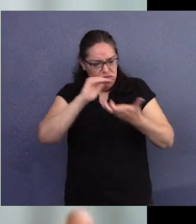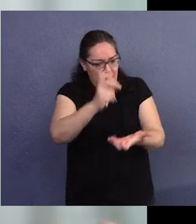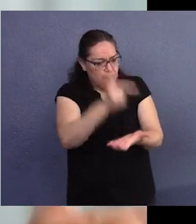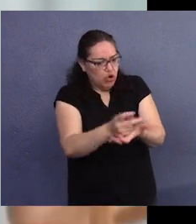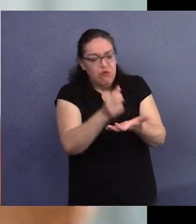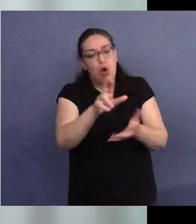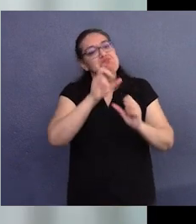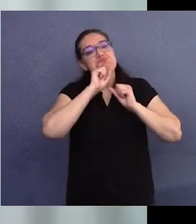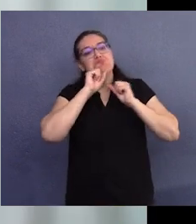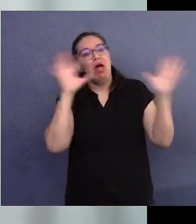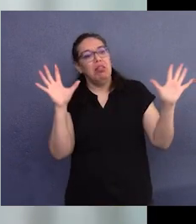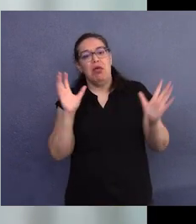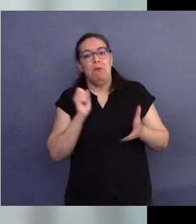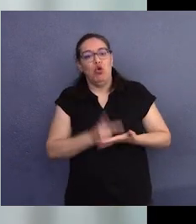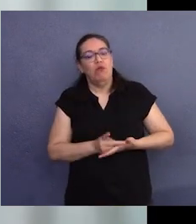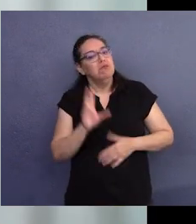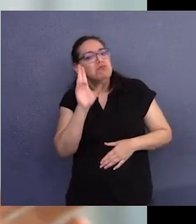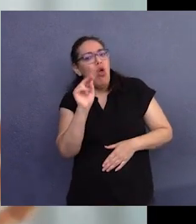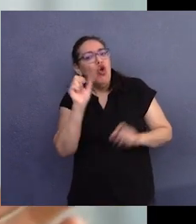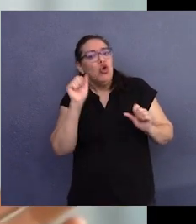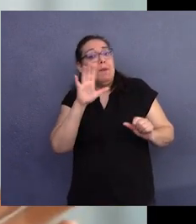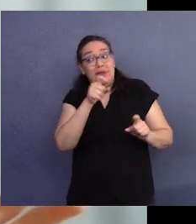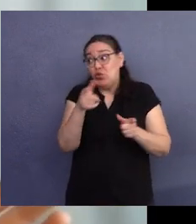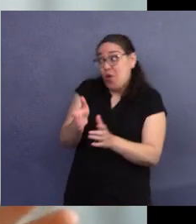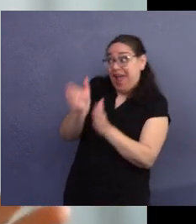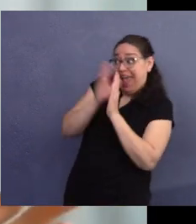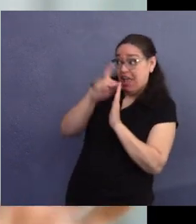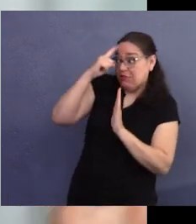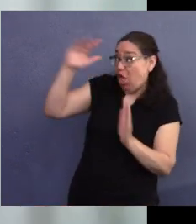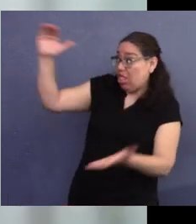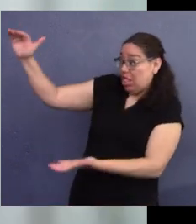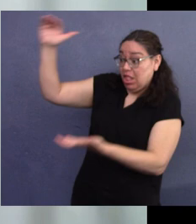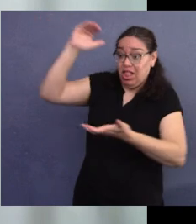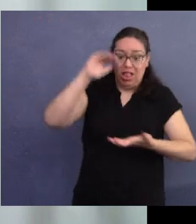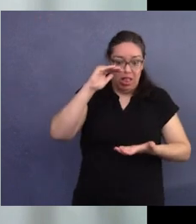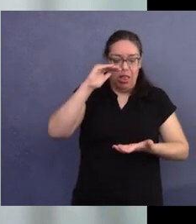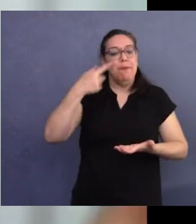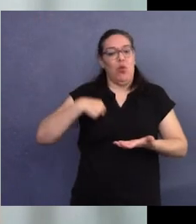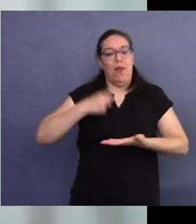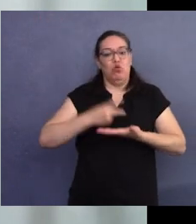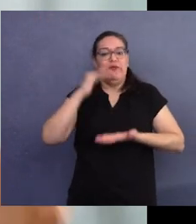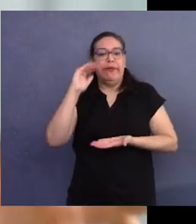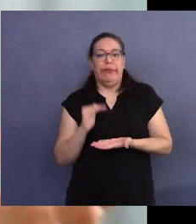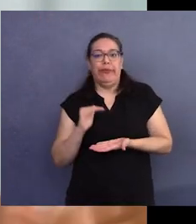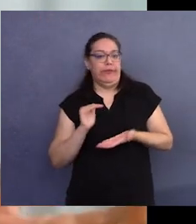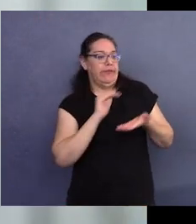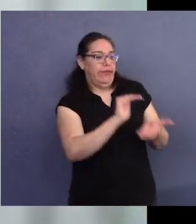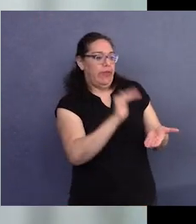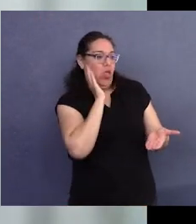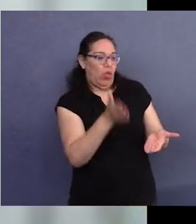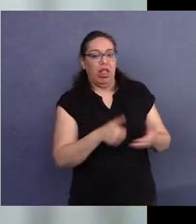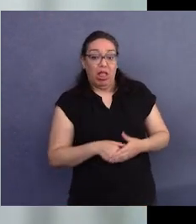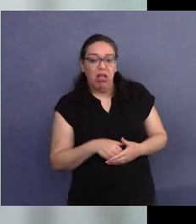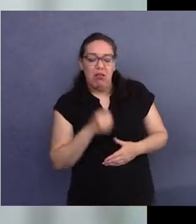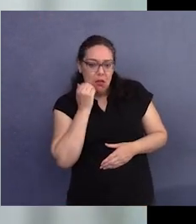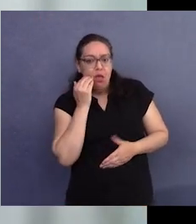art disciplines, across the communities that want to be served, there may be some adjustments. And so you may get an email. It's like, hey, we want to fund you. Would you be